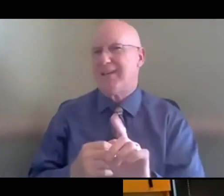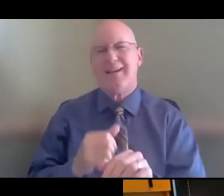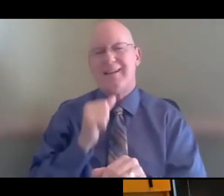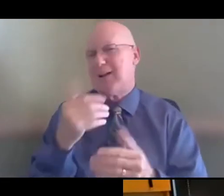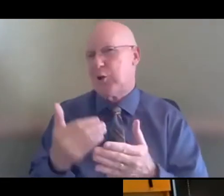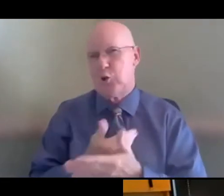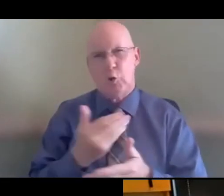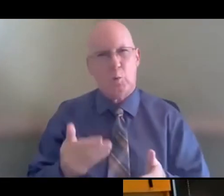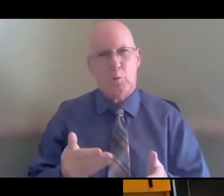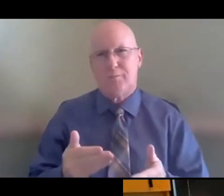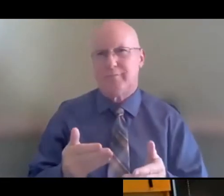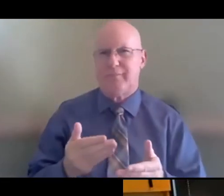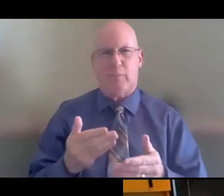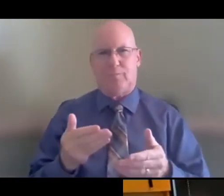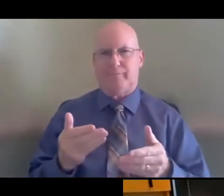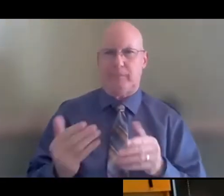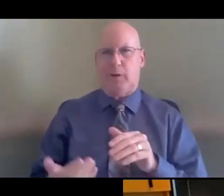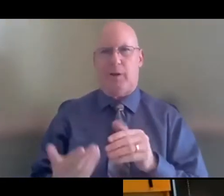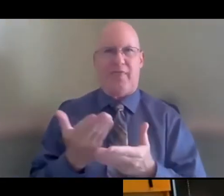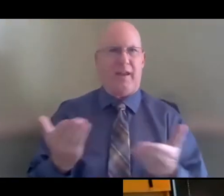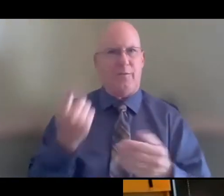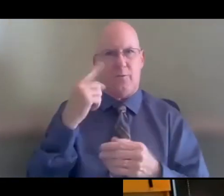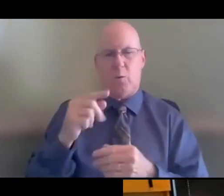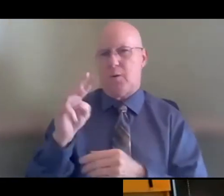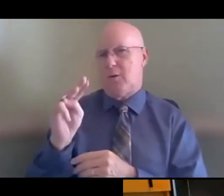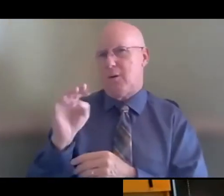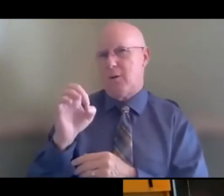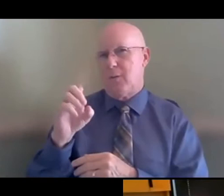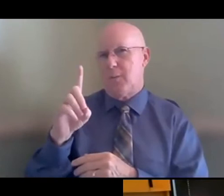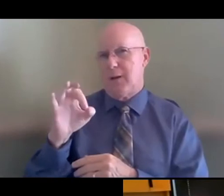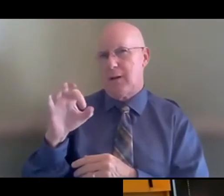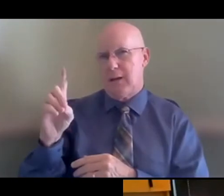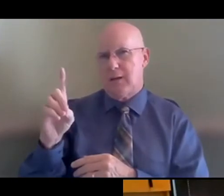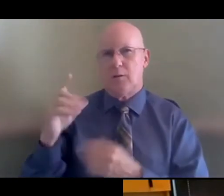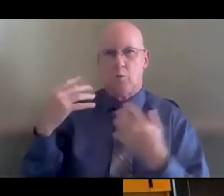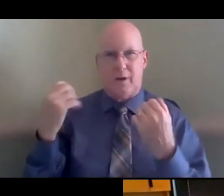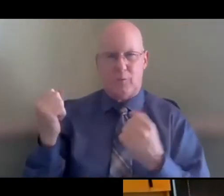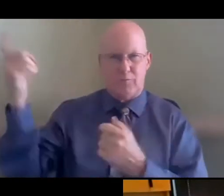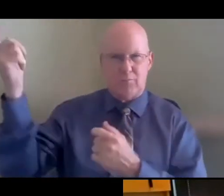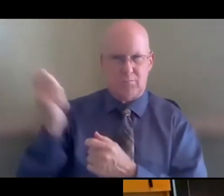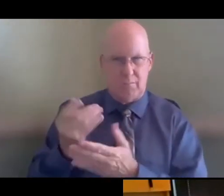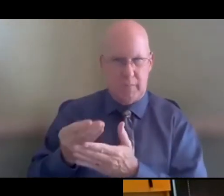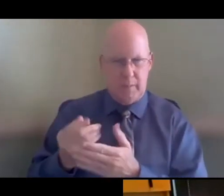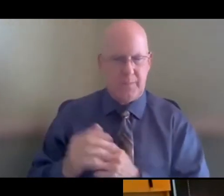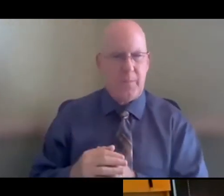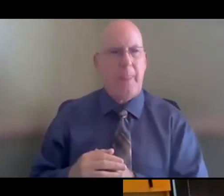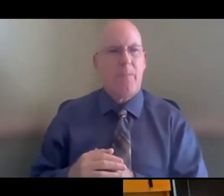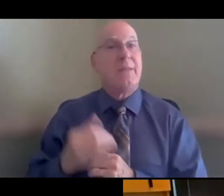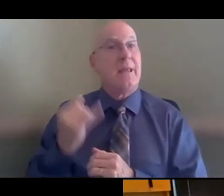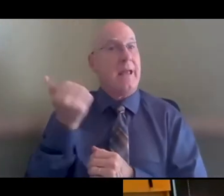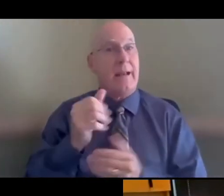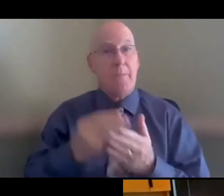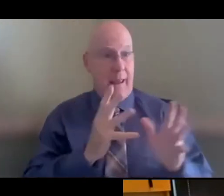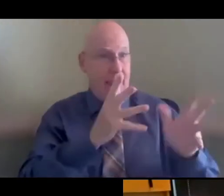for Medicaid recovery. Instead, that we passed state legislation that says any leftover funds in